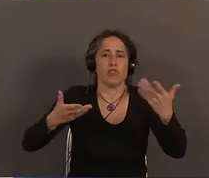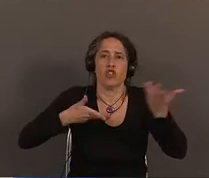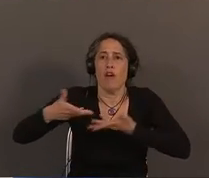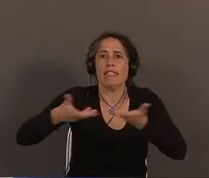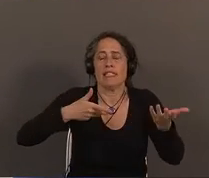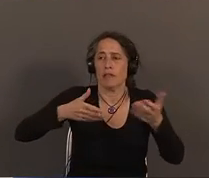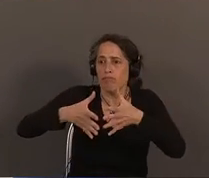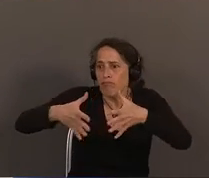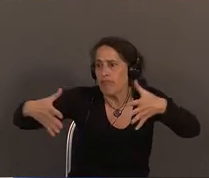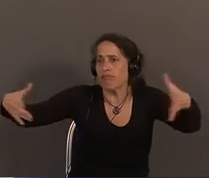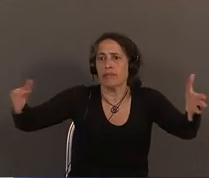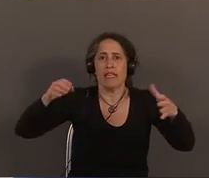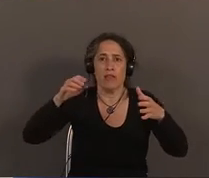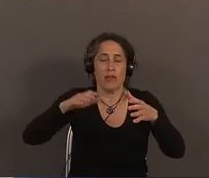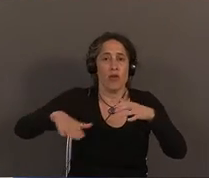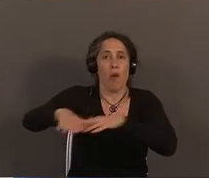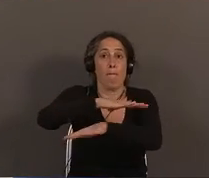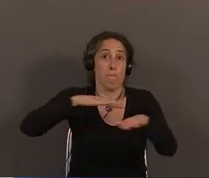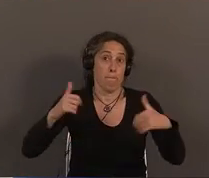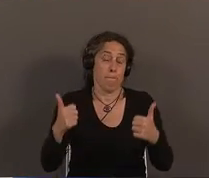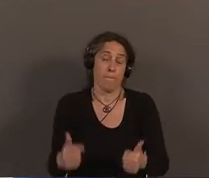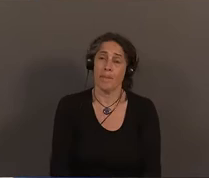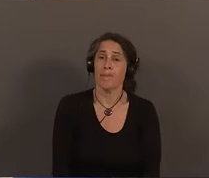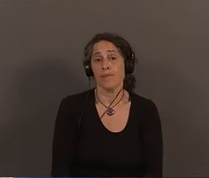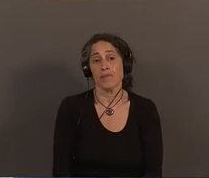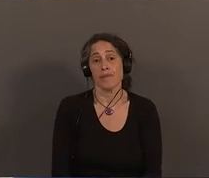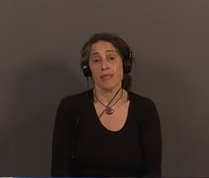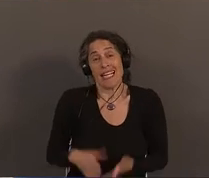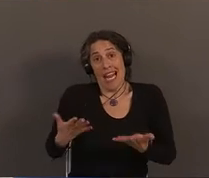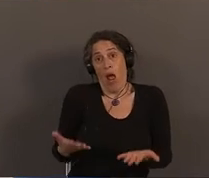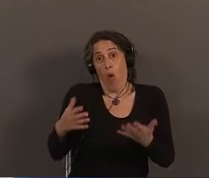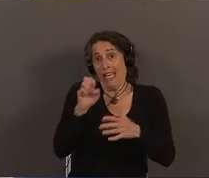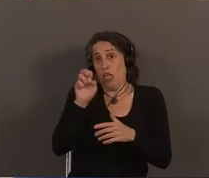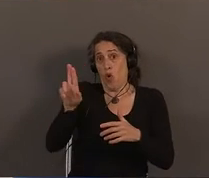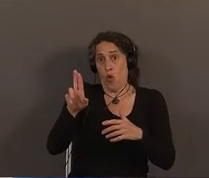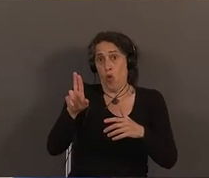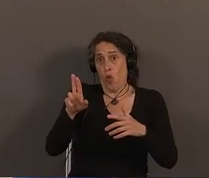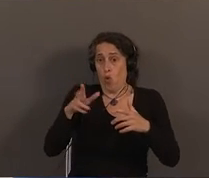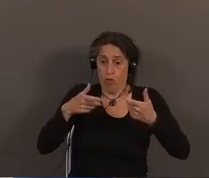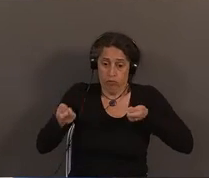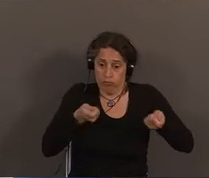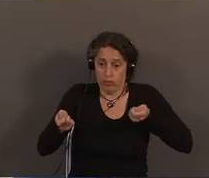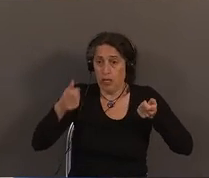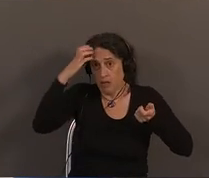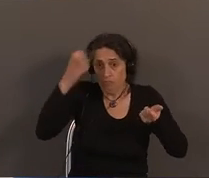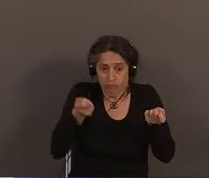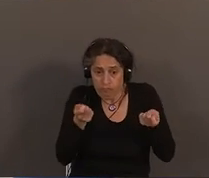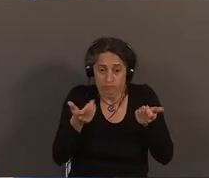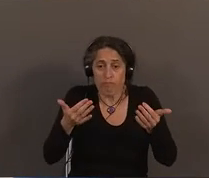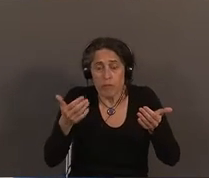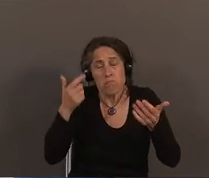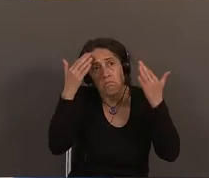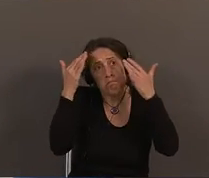to us, the institution, now to reflect what's next. And next is a set of rules, a set